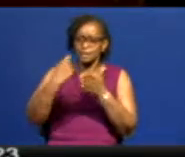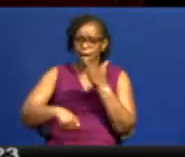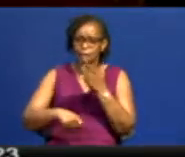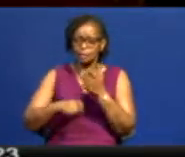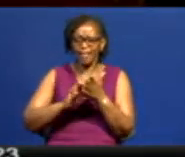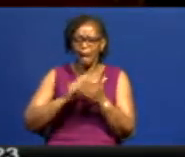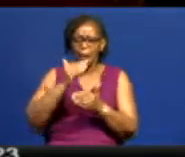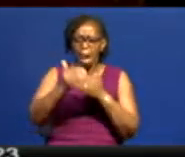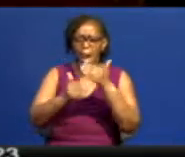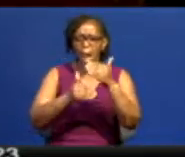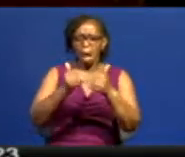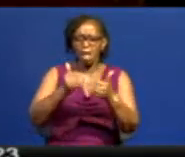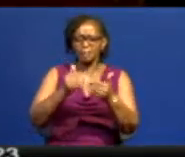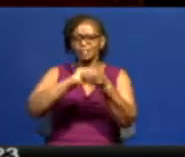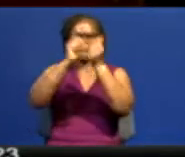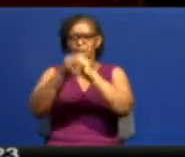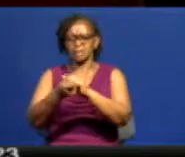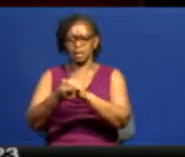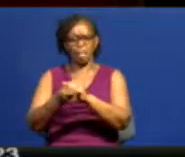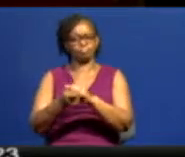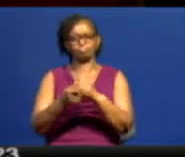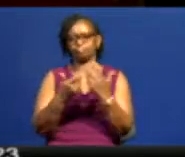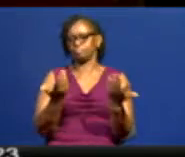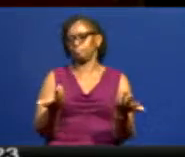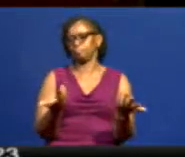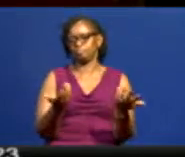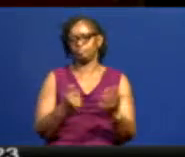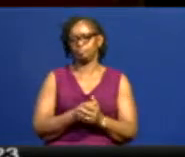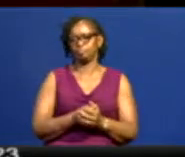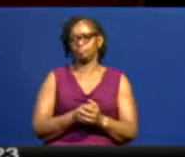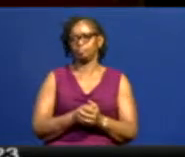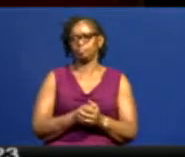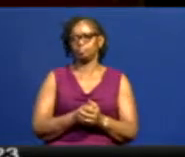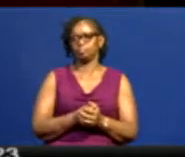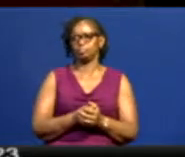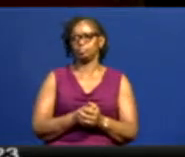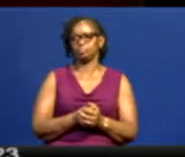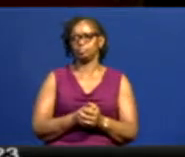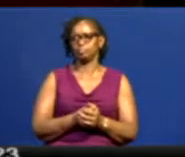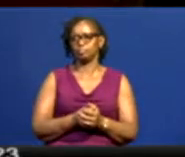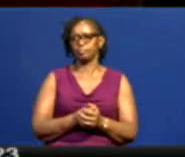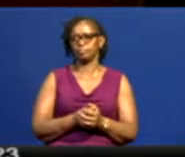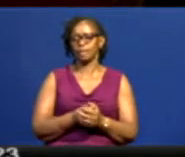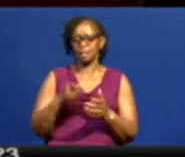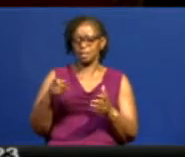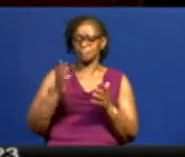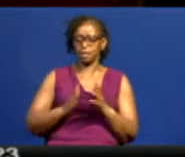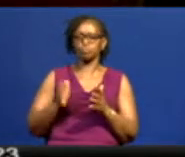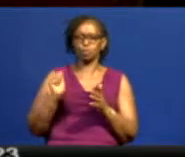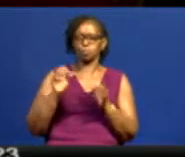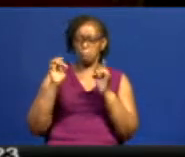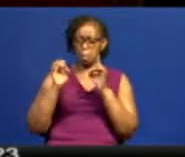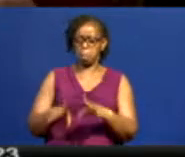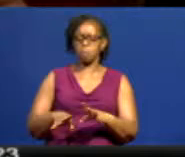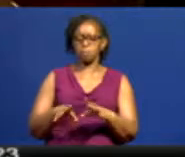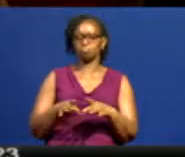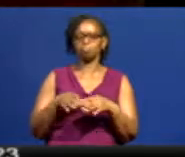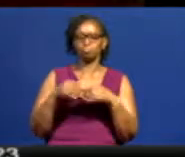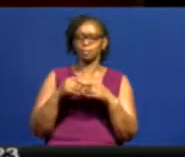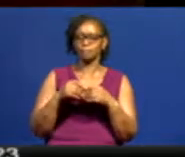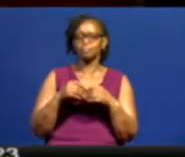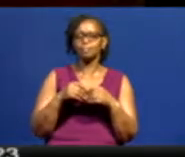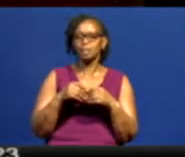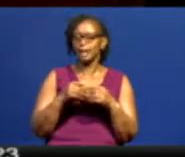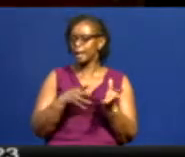the way, then you are definitely going to lose that investor, Honorable Speaker. So we're hoping that